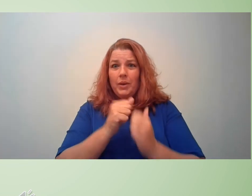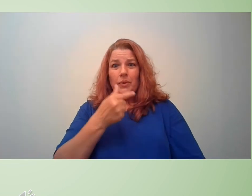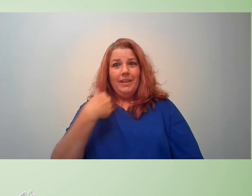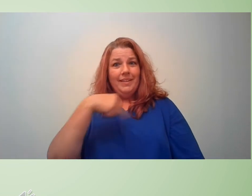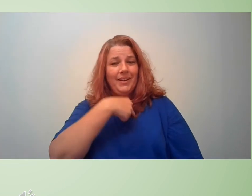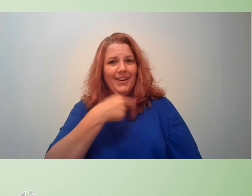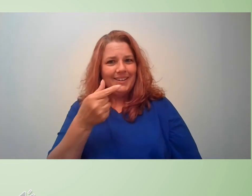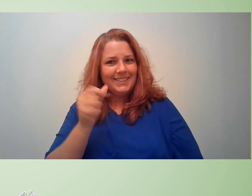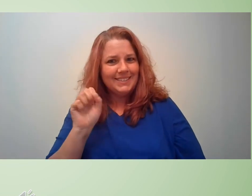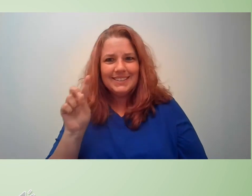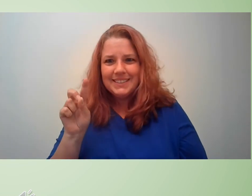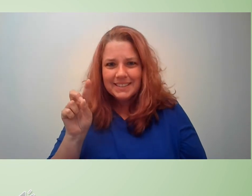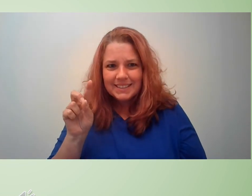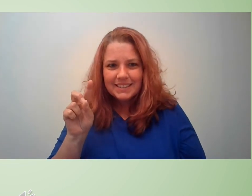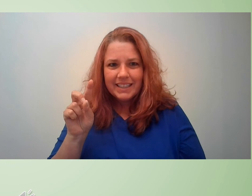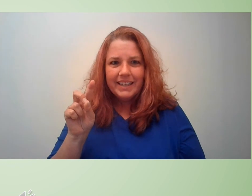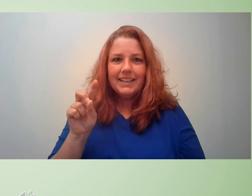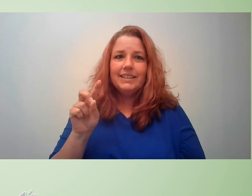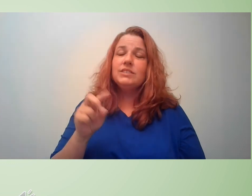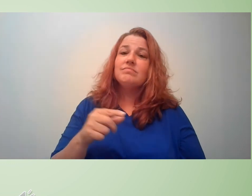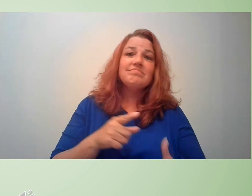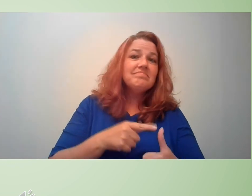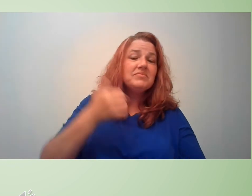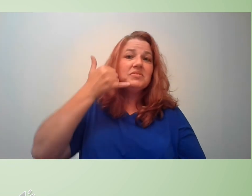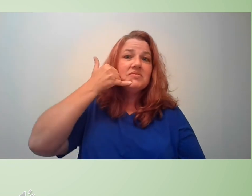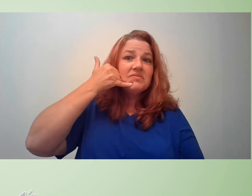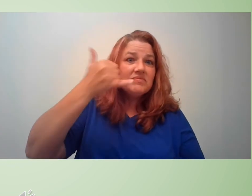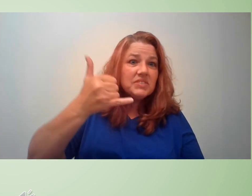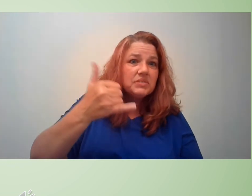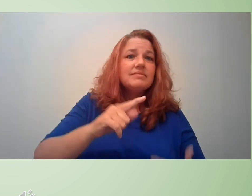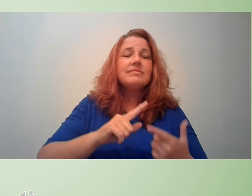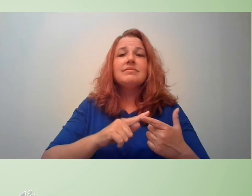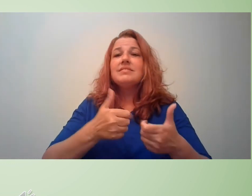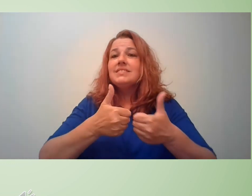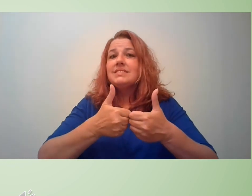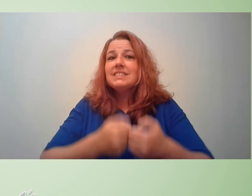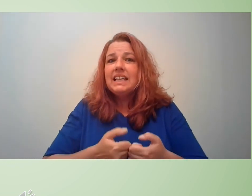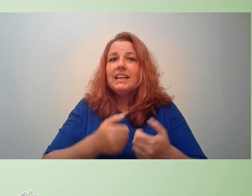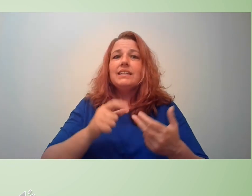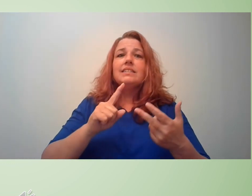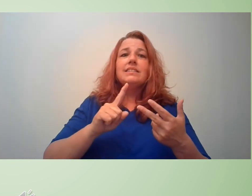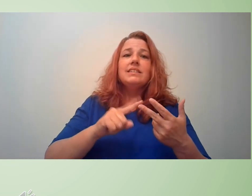portal, IEP meetings, and more. Please read over the list on your screen.